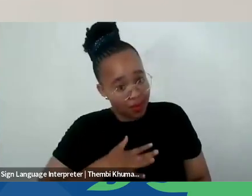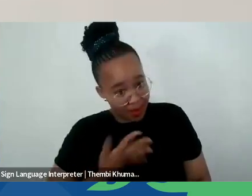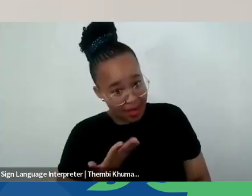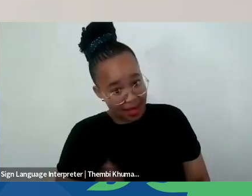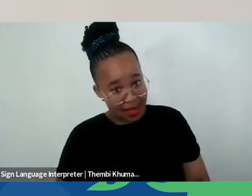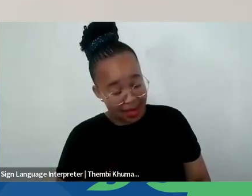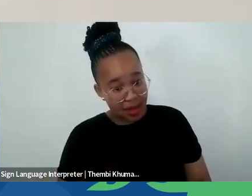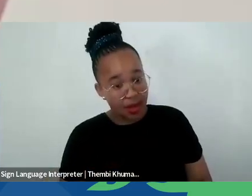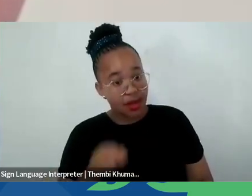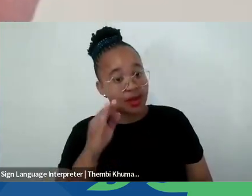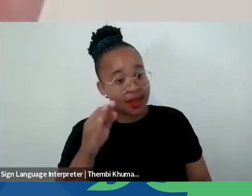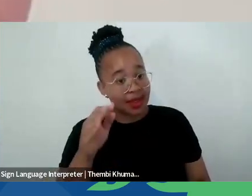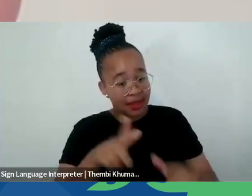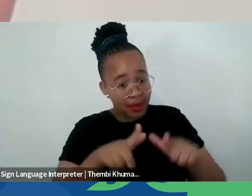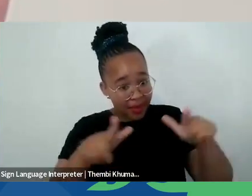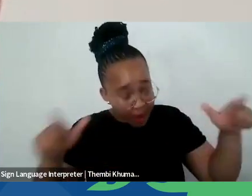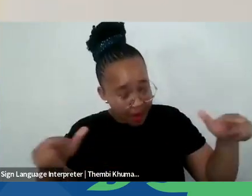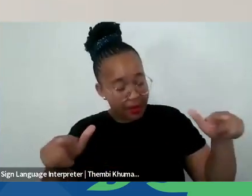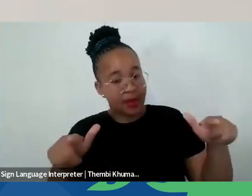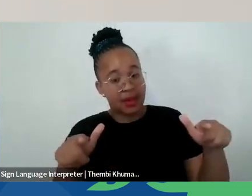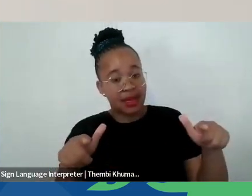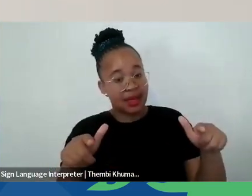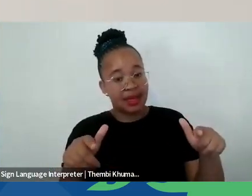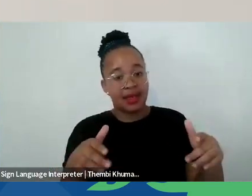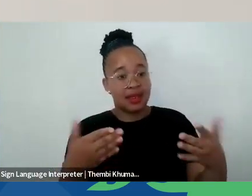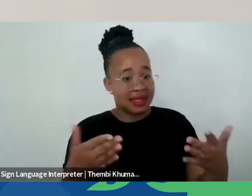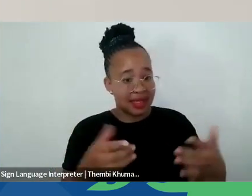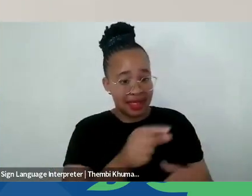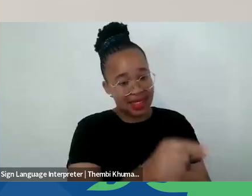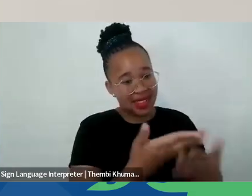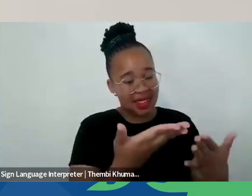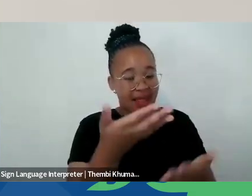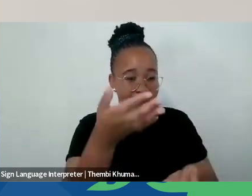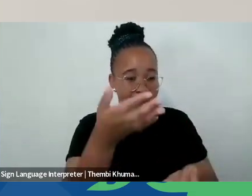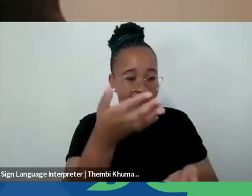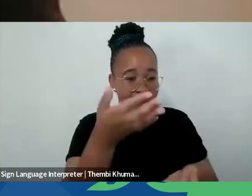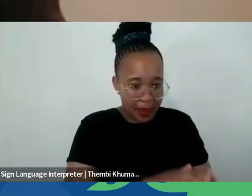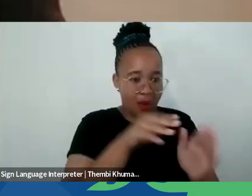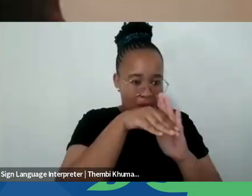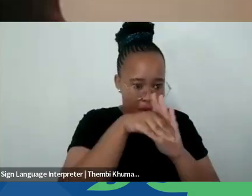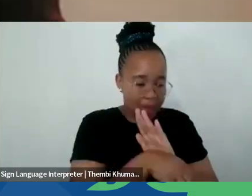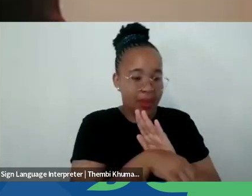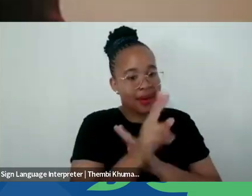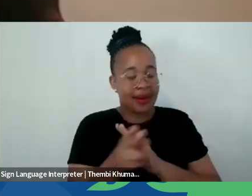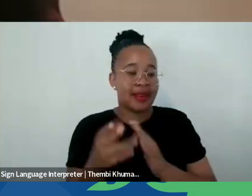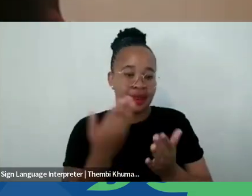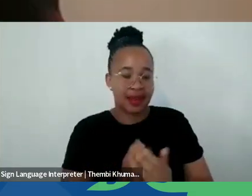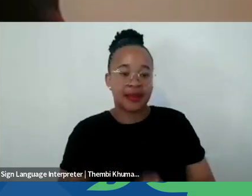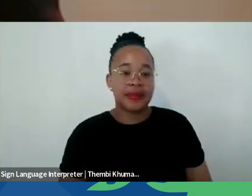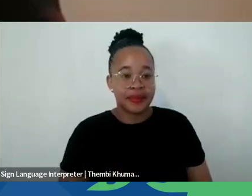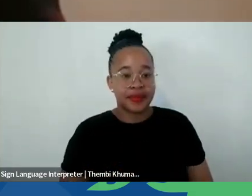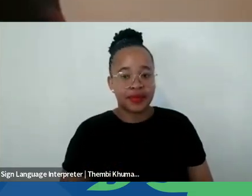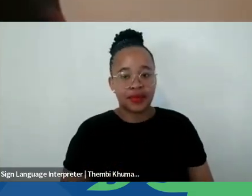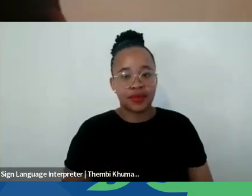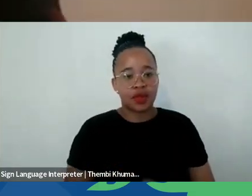of intervention, it seems that clients relapse. Yeah. So one question in the chat